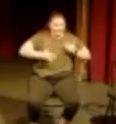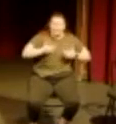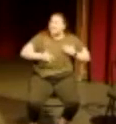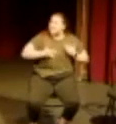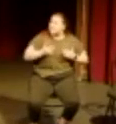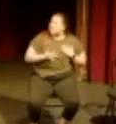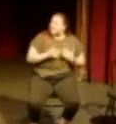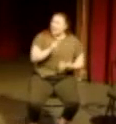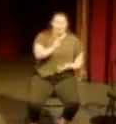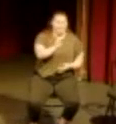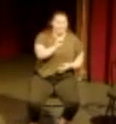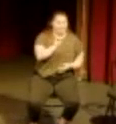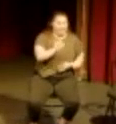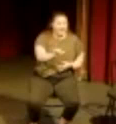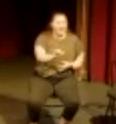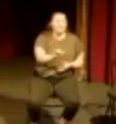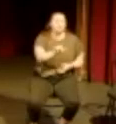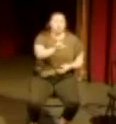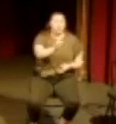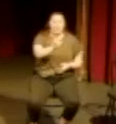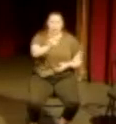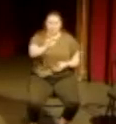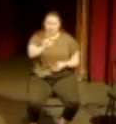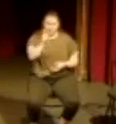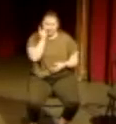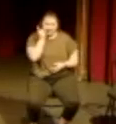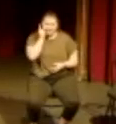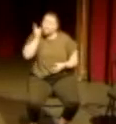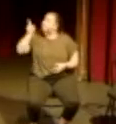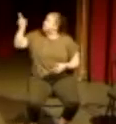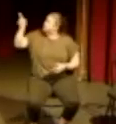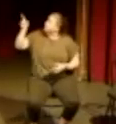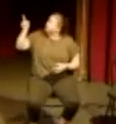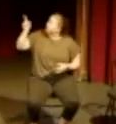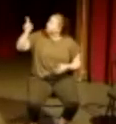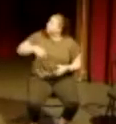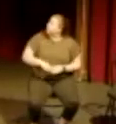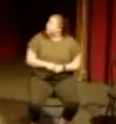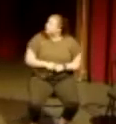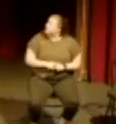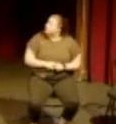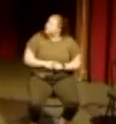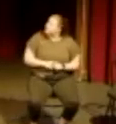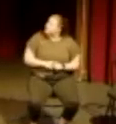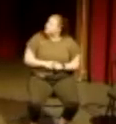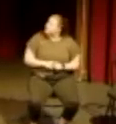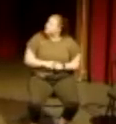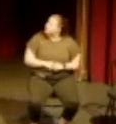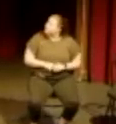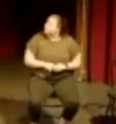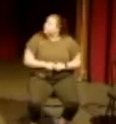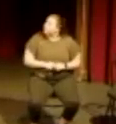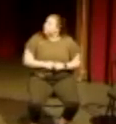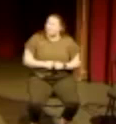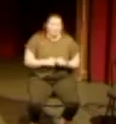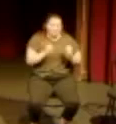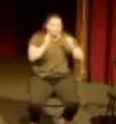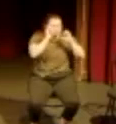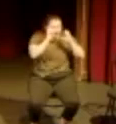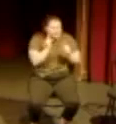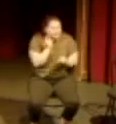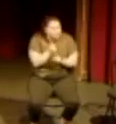By May of 2023, this is what you'll see from parking lot 7. Pretty amazing, huh?